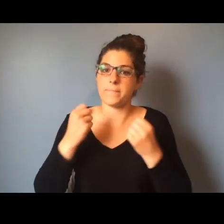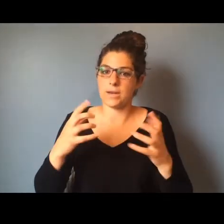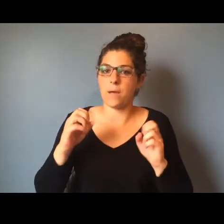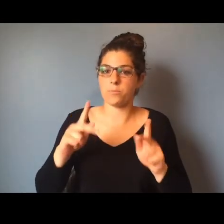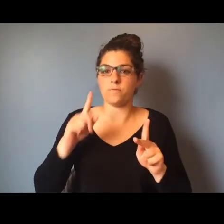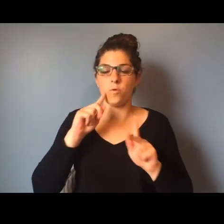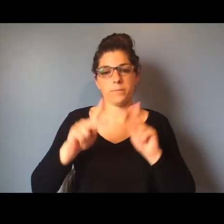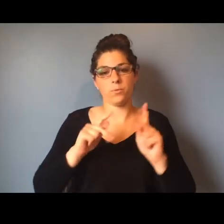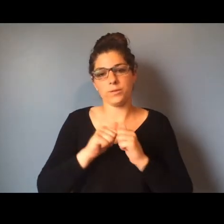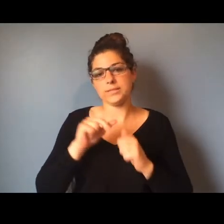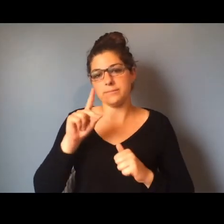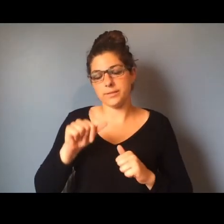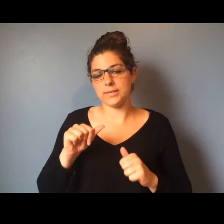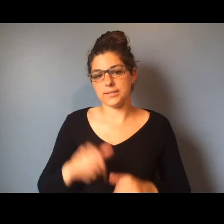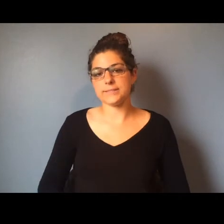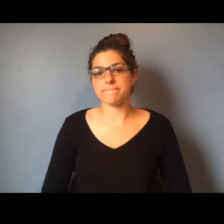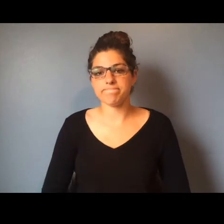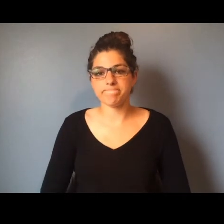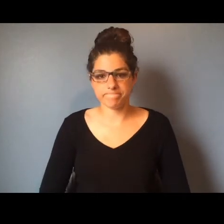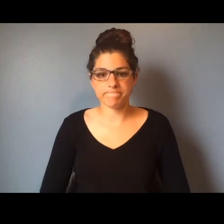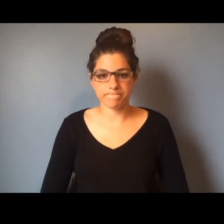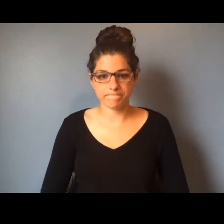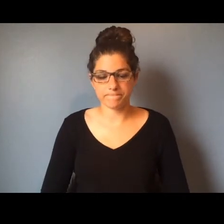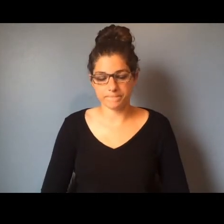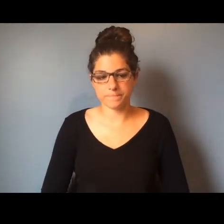people with disabilities as humanly possible.